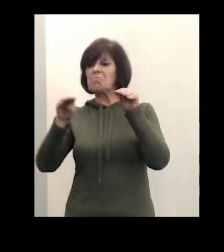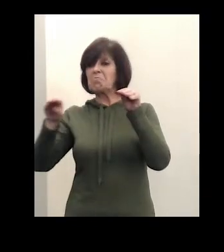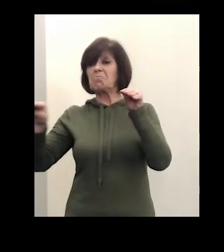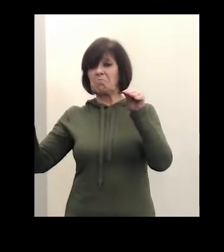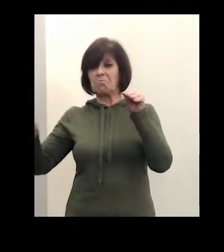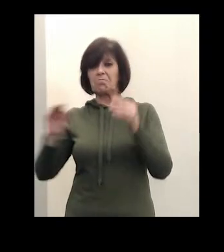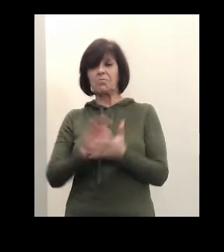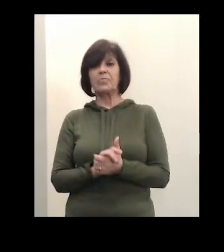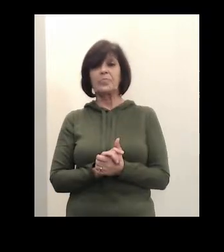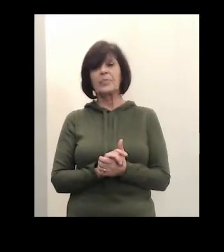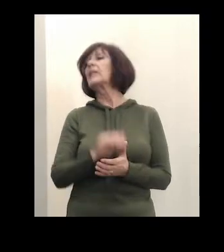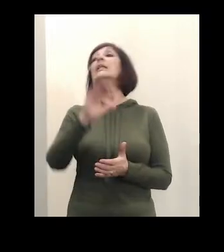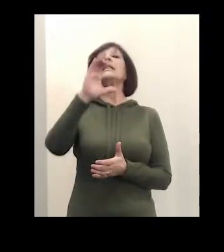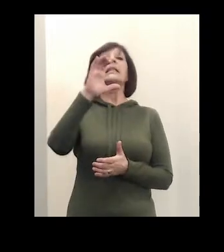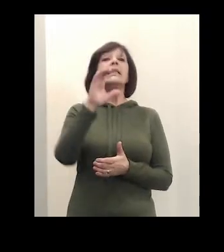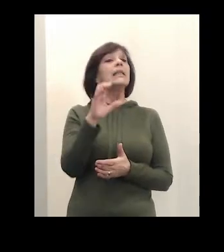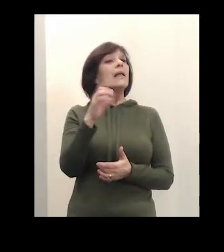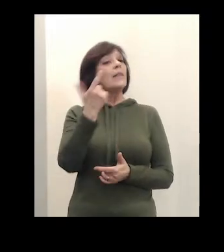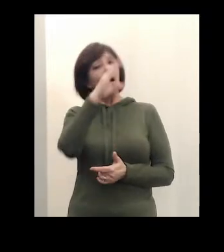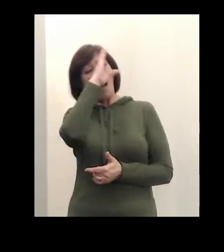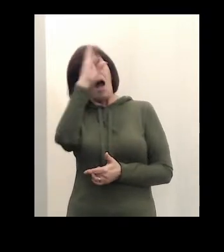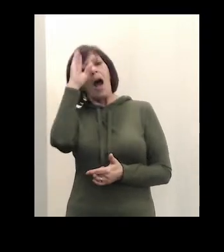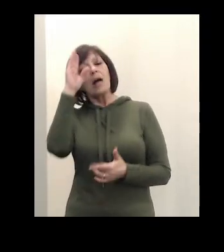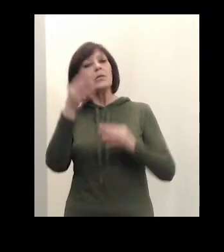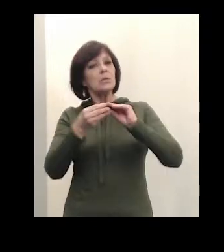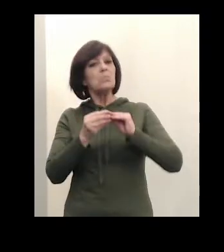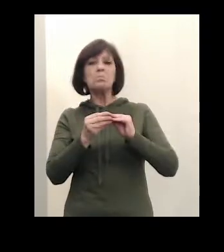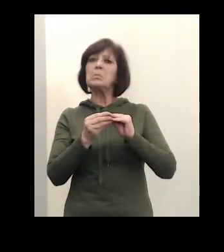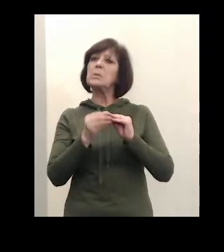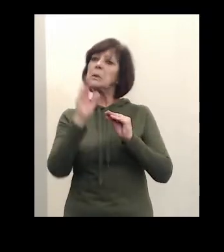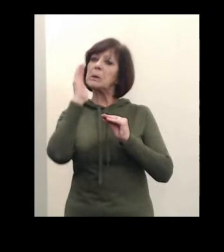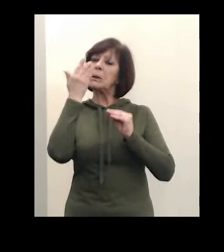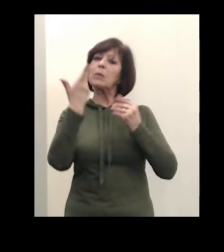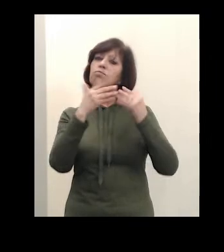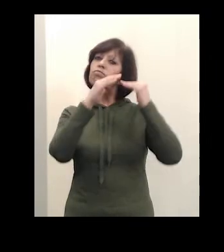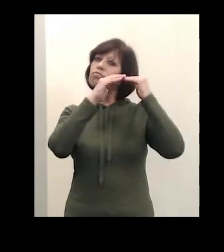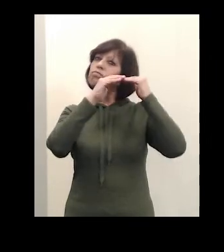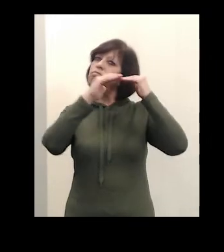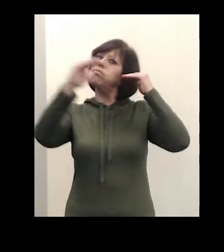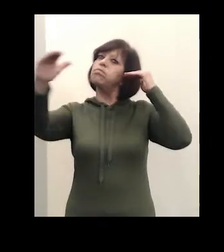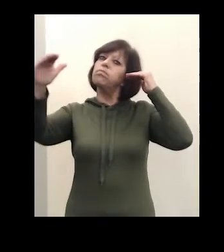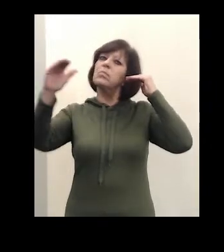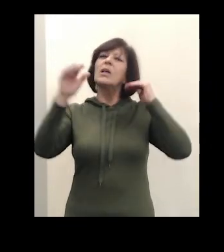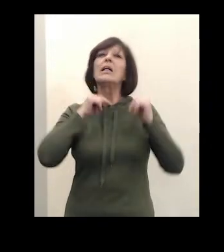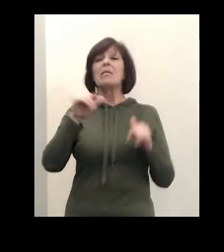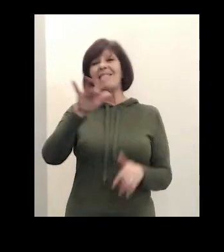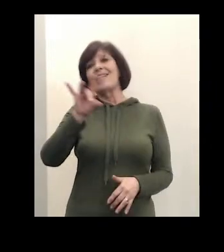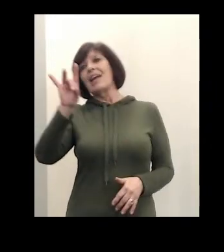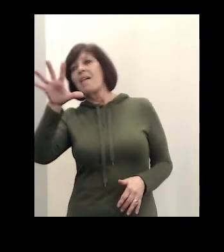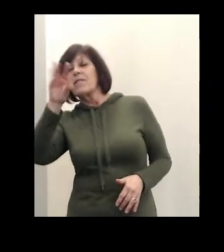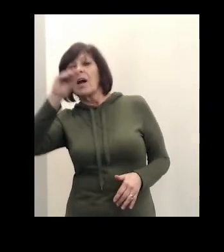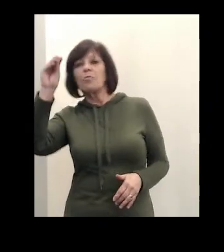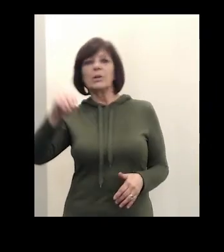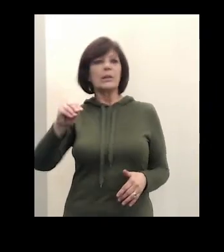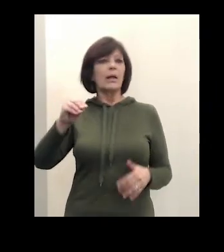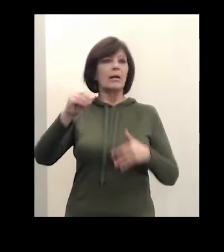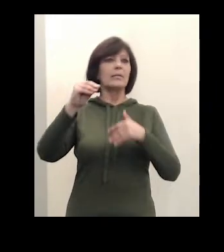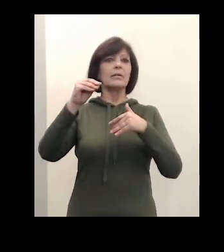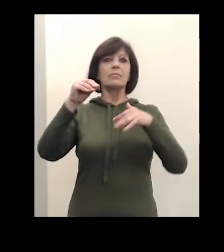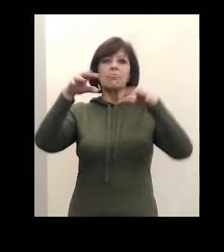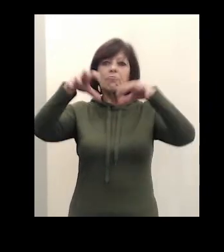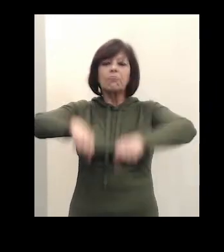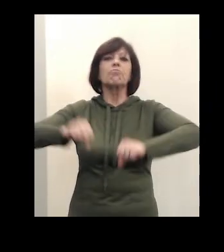has also seemed to stabilize. We've been hanging around this number lately. 85% of all hospital beds are being